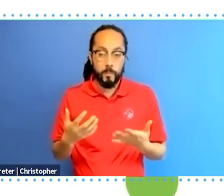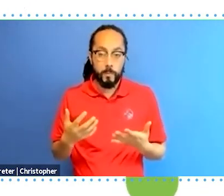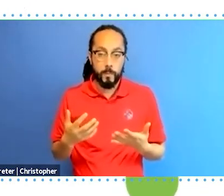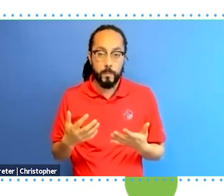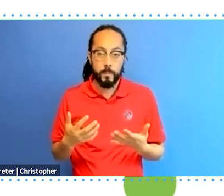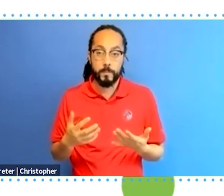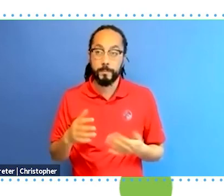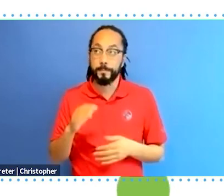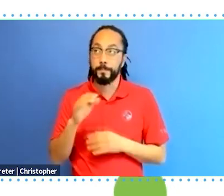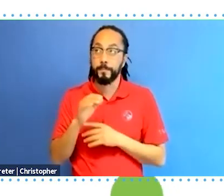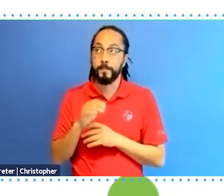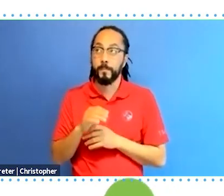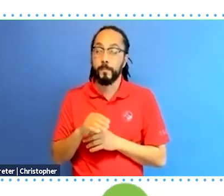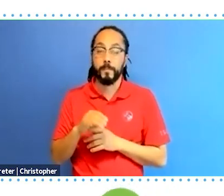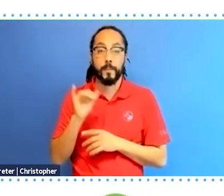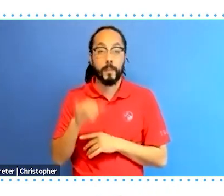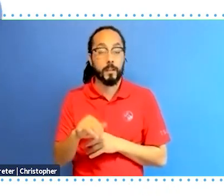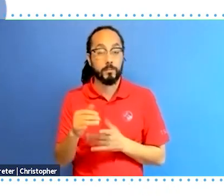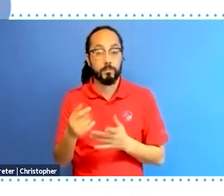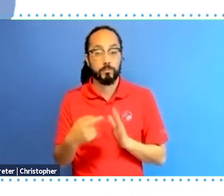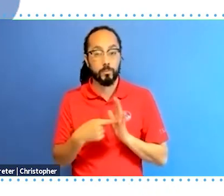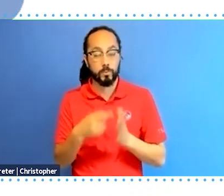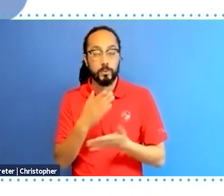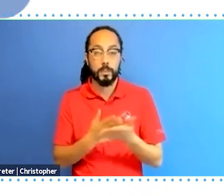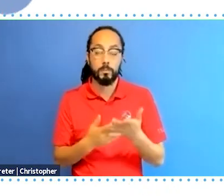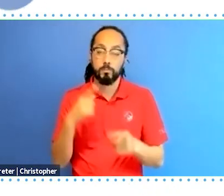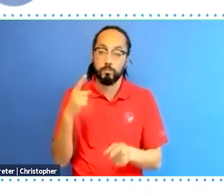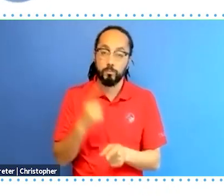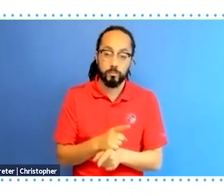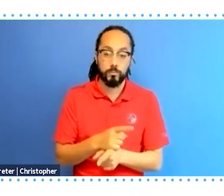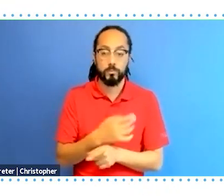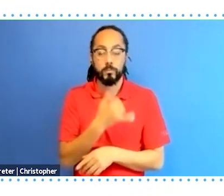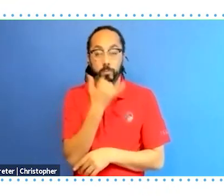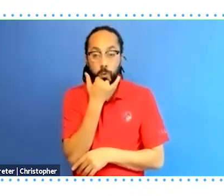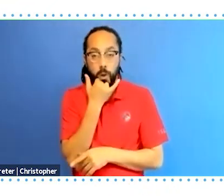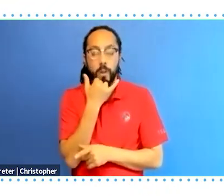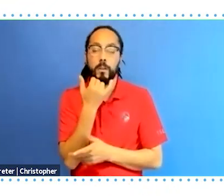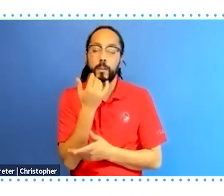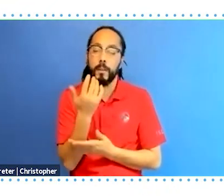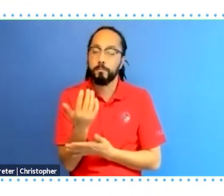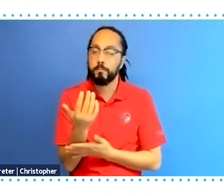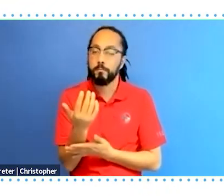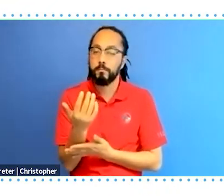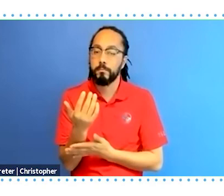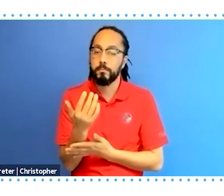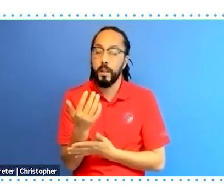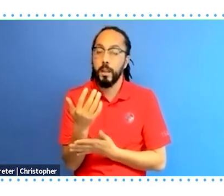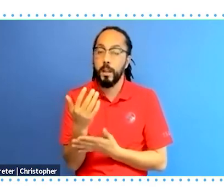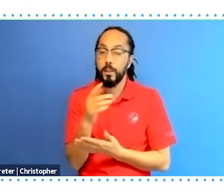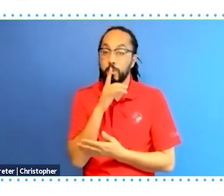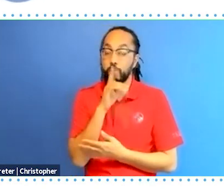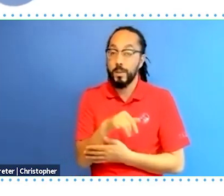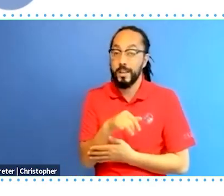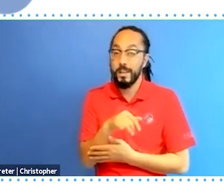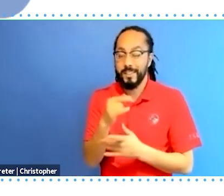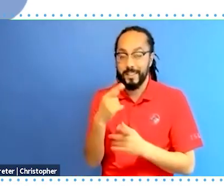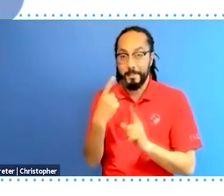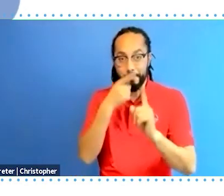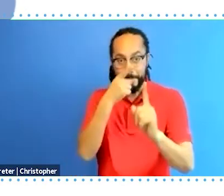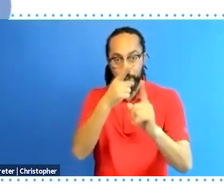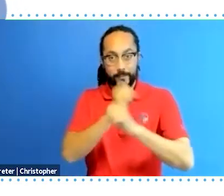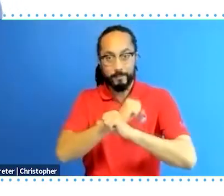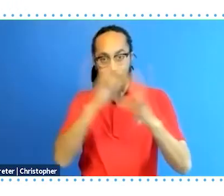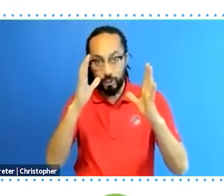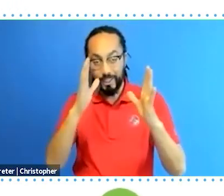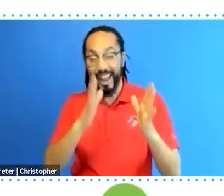model for some, right or wrong. So, and then we sort of have, I feel like then there's the mission and the vision, and then there's the artistic